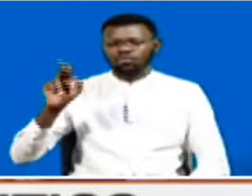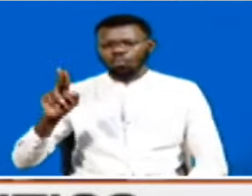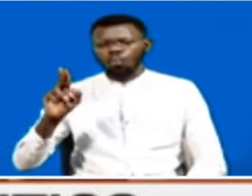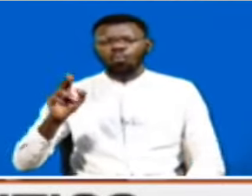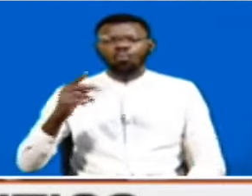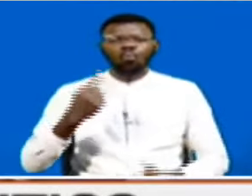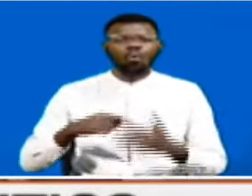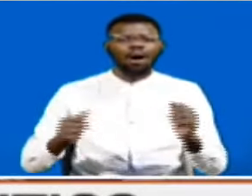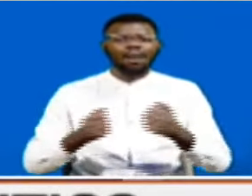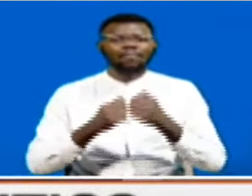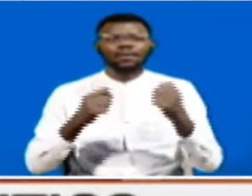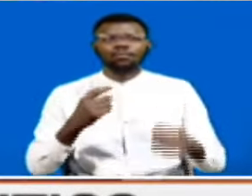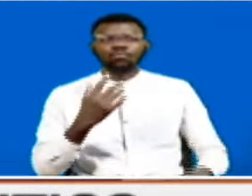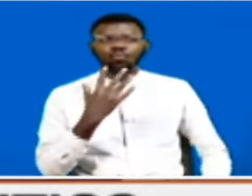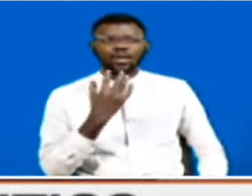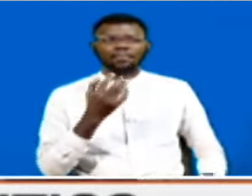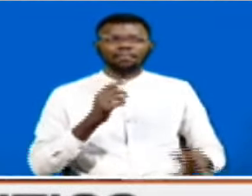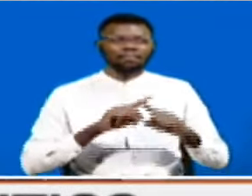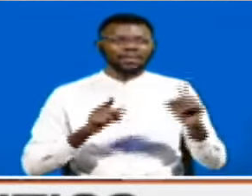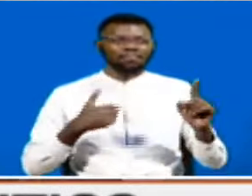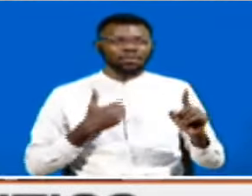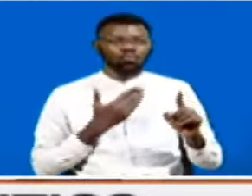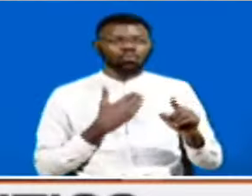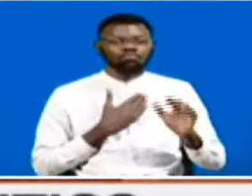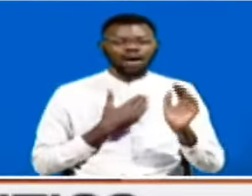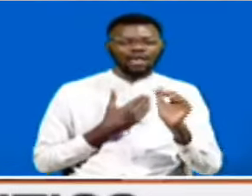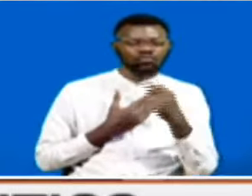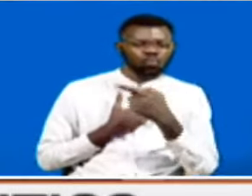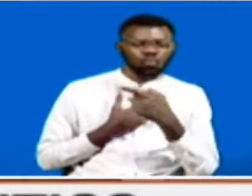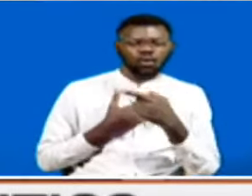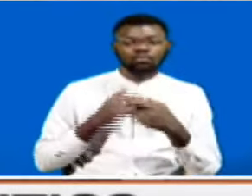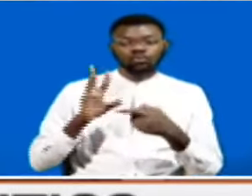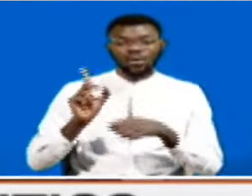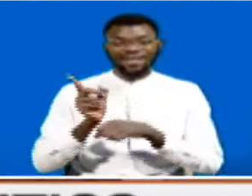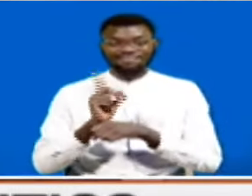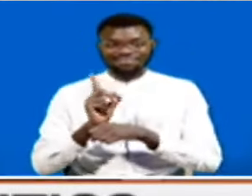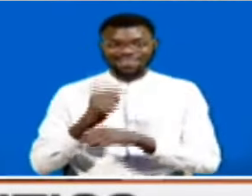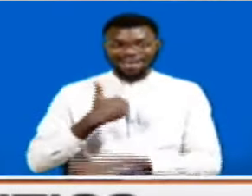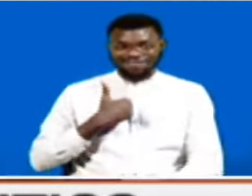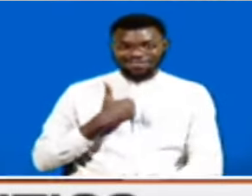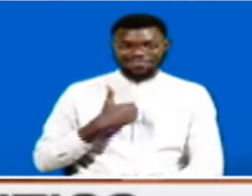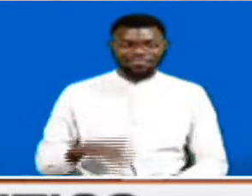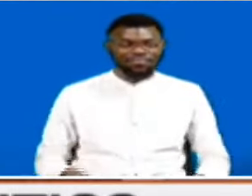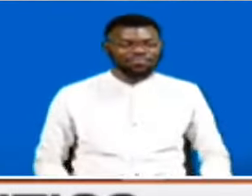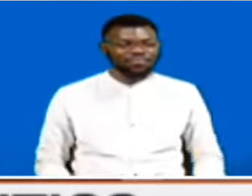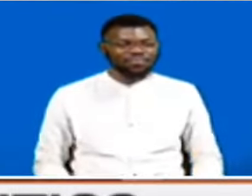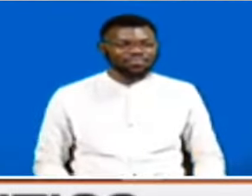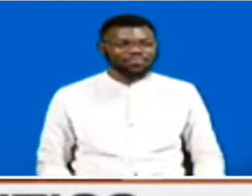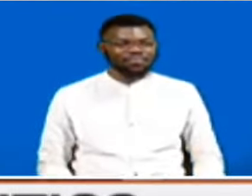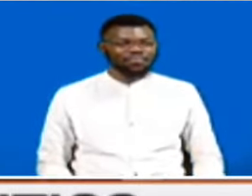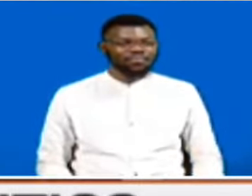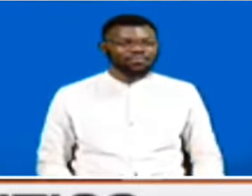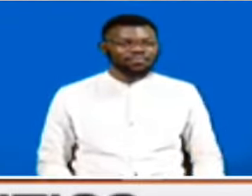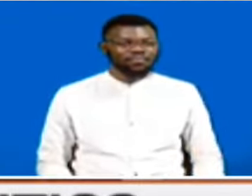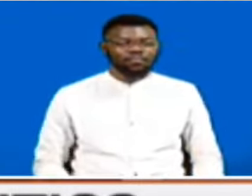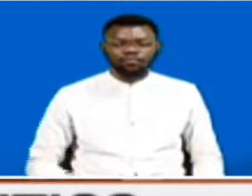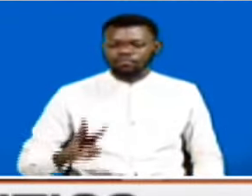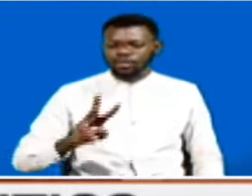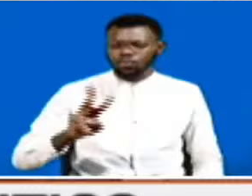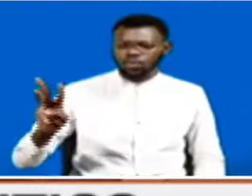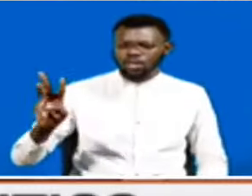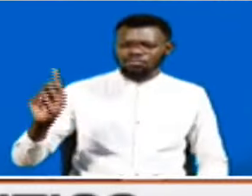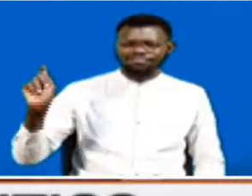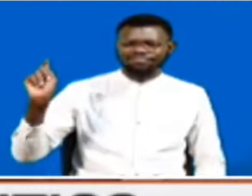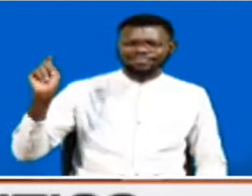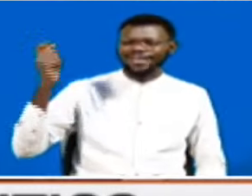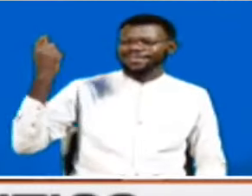extension ESCC. Mm. But I want to ask, because I think I have about 2 minutes before I end this. Western Kenya block. What's your